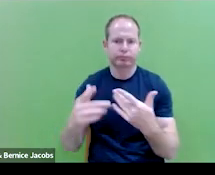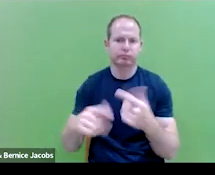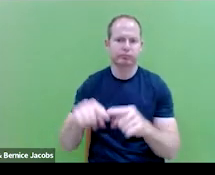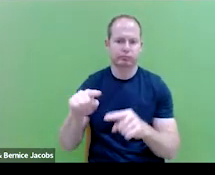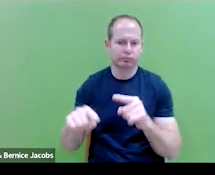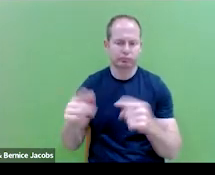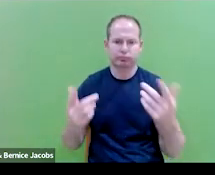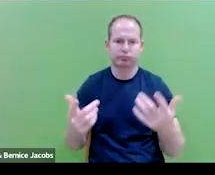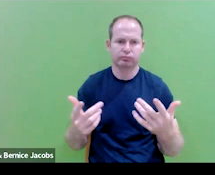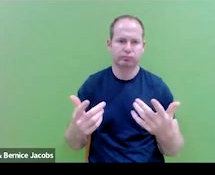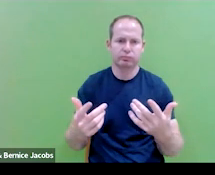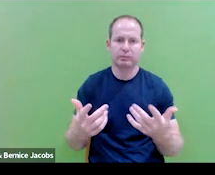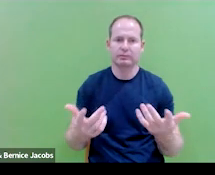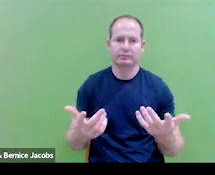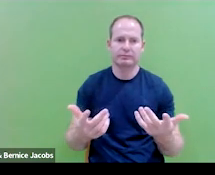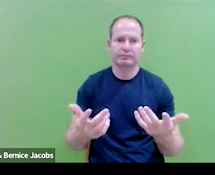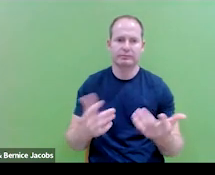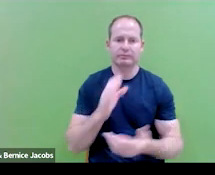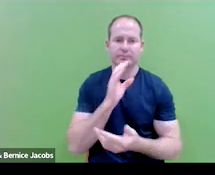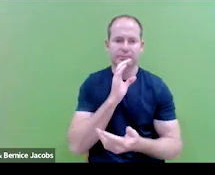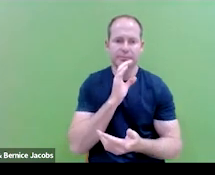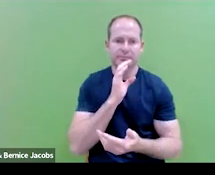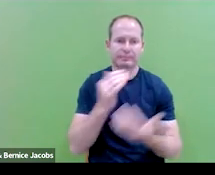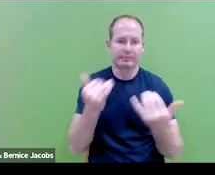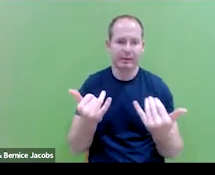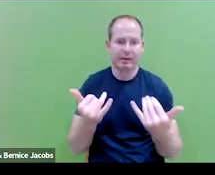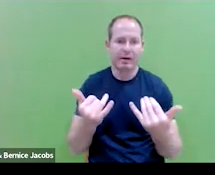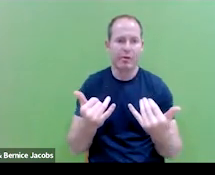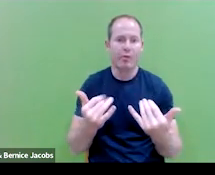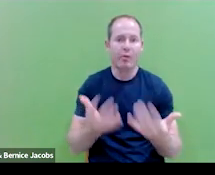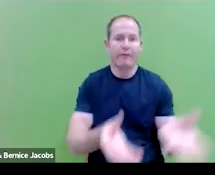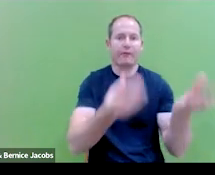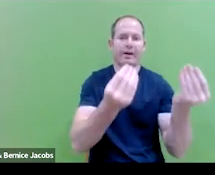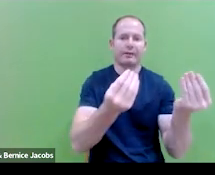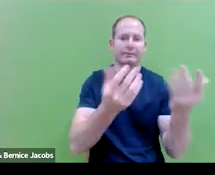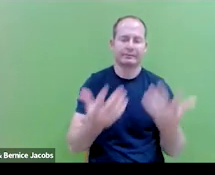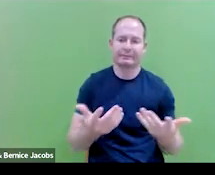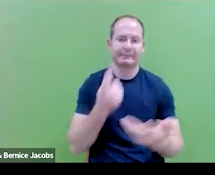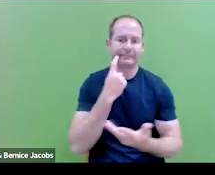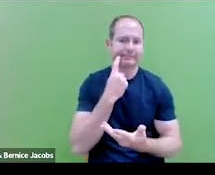because it's not easy to get access to them, and it's also not easy to